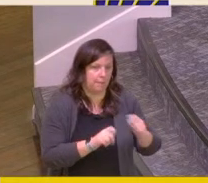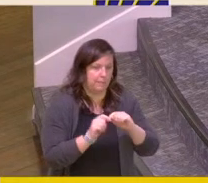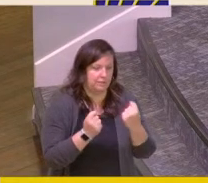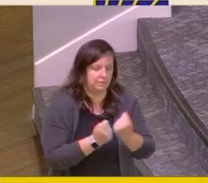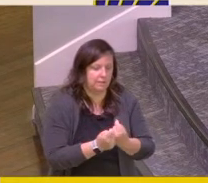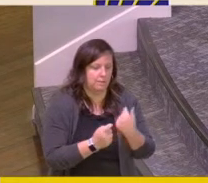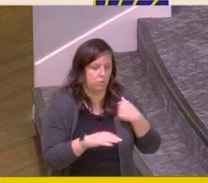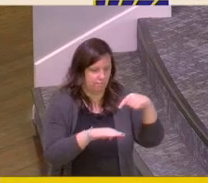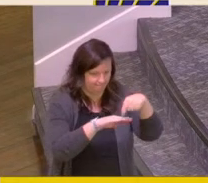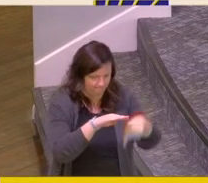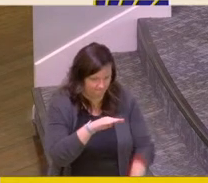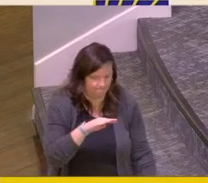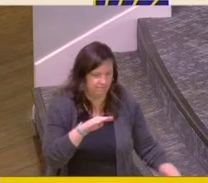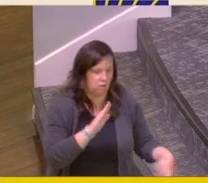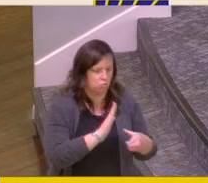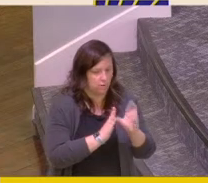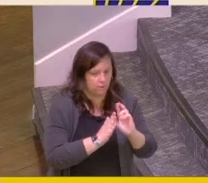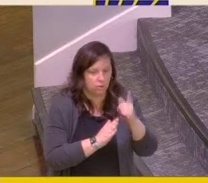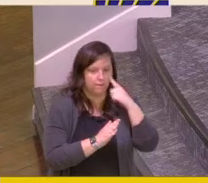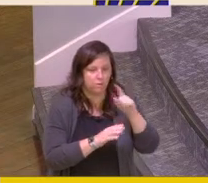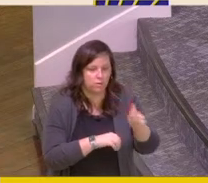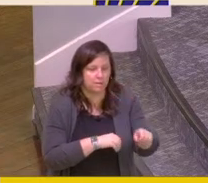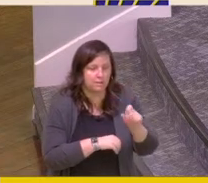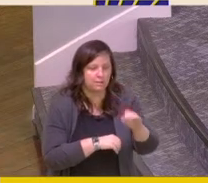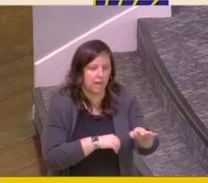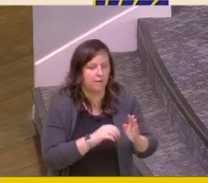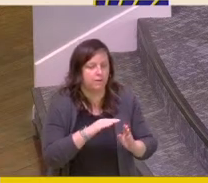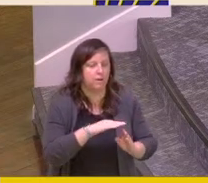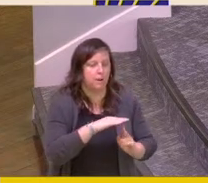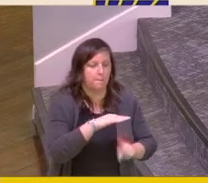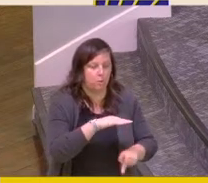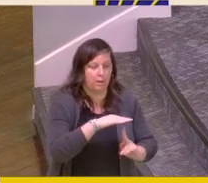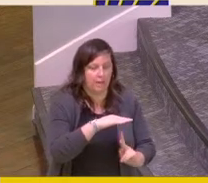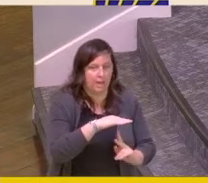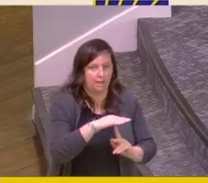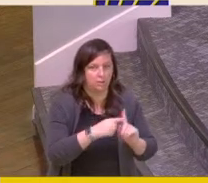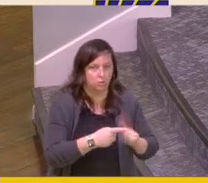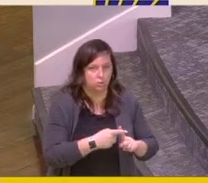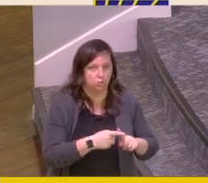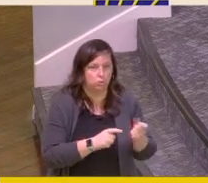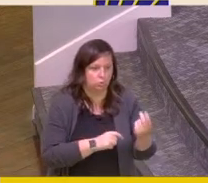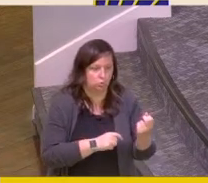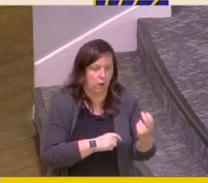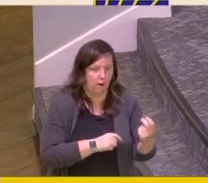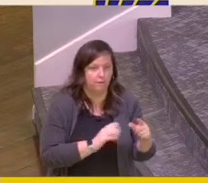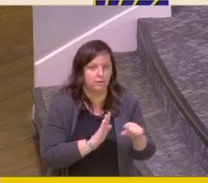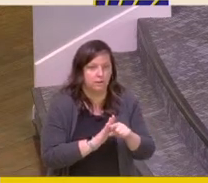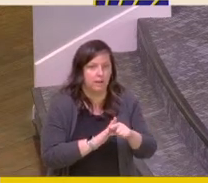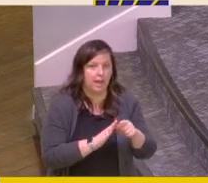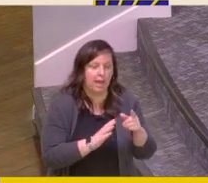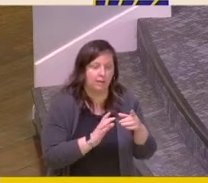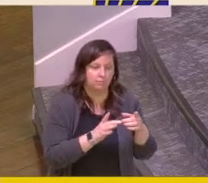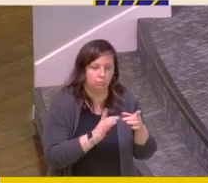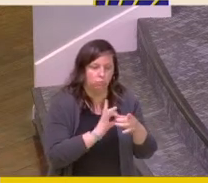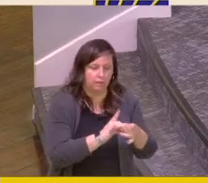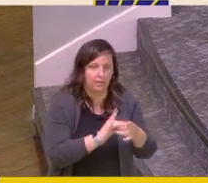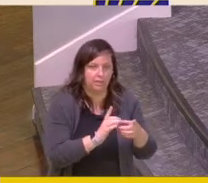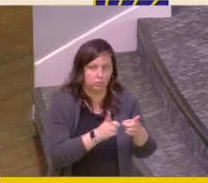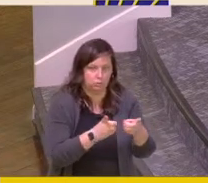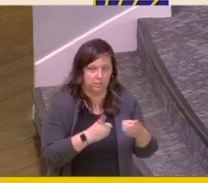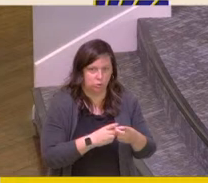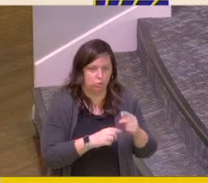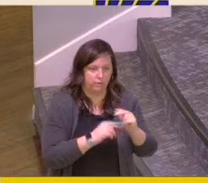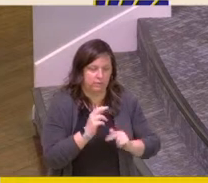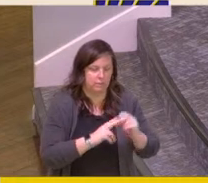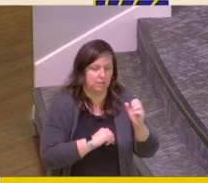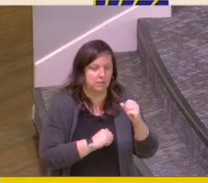the needs of pre-K through 12th grade students in relation to district facilities. The end result